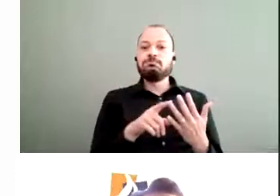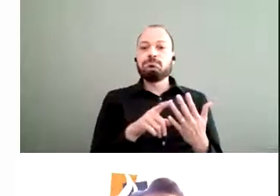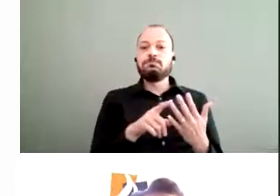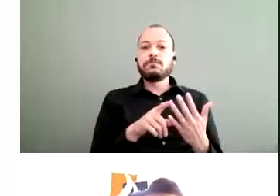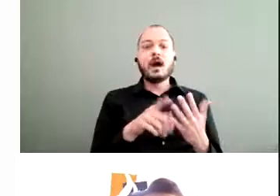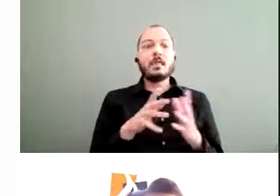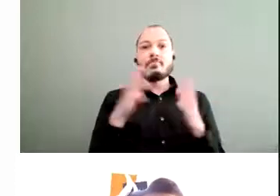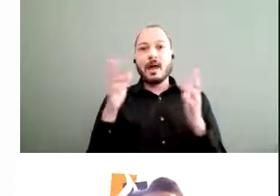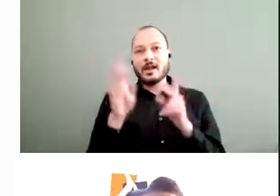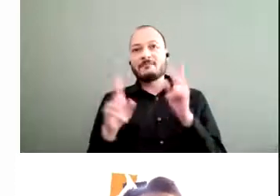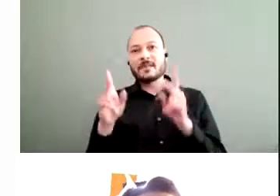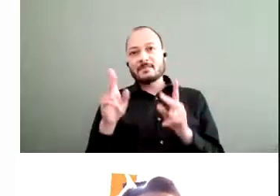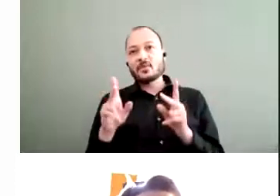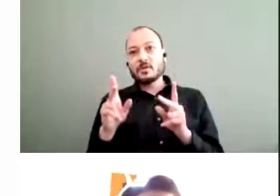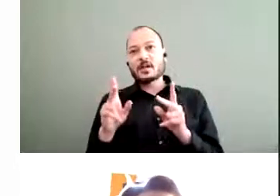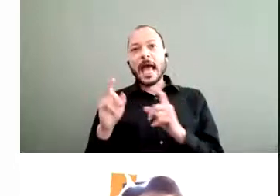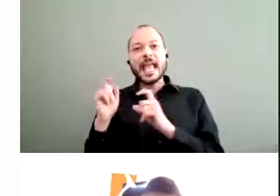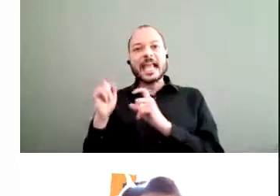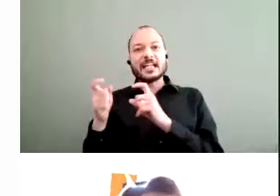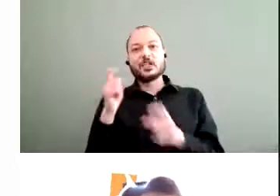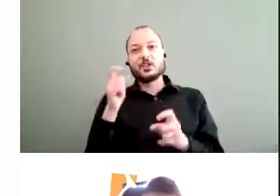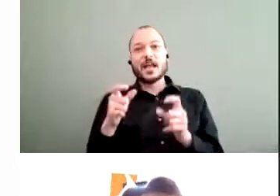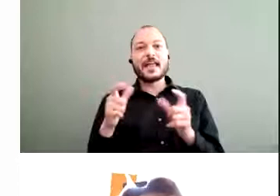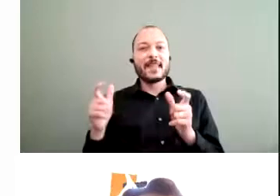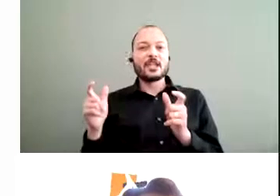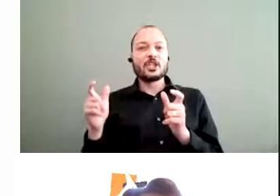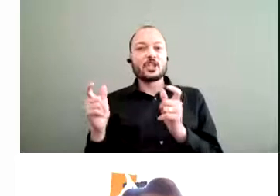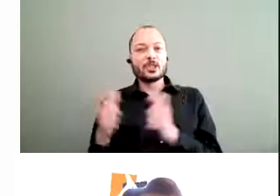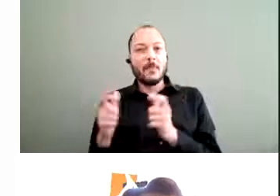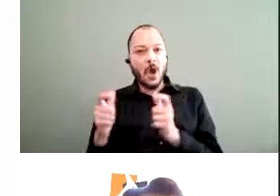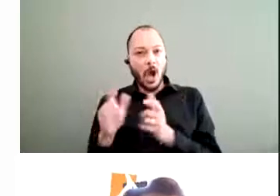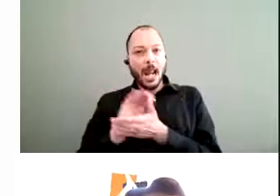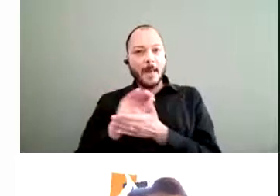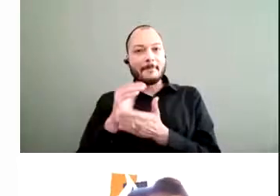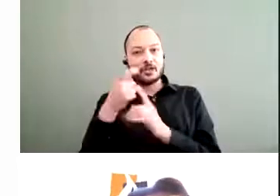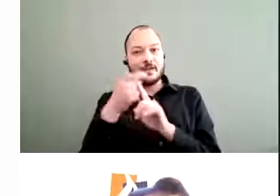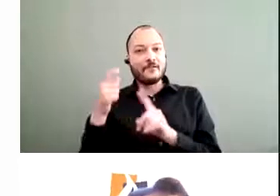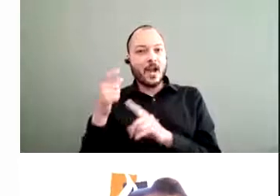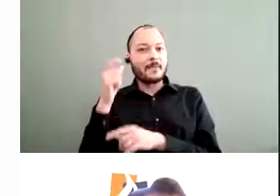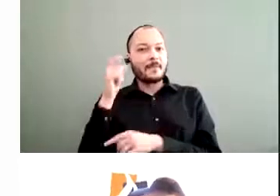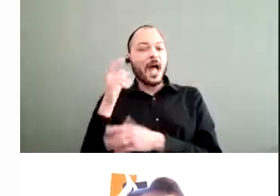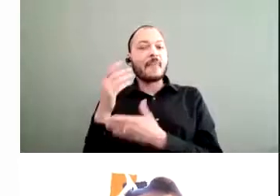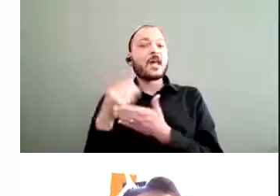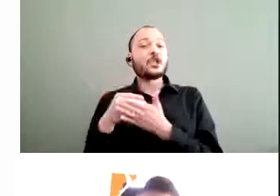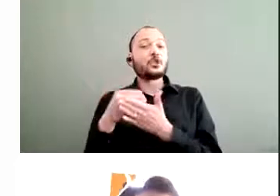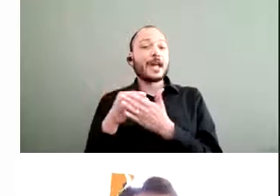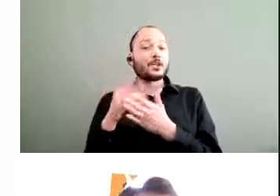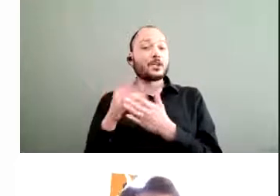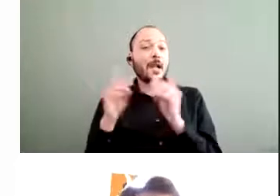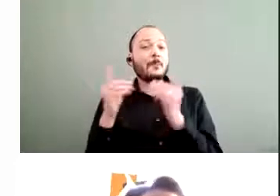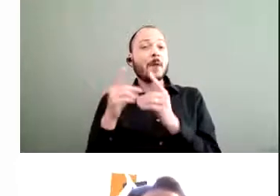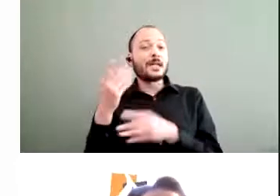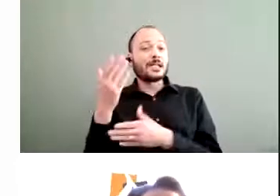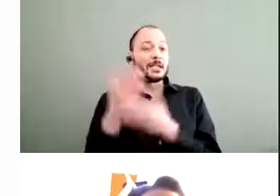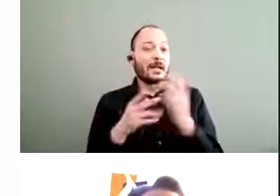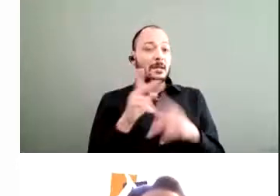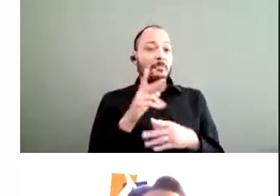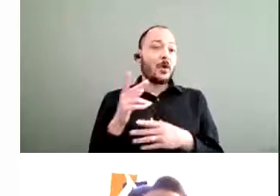people got issued these small amounts from the Treasury Department. Some people got $15,